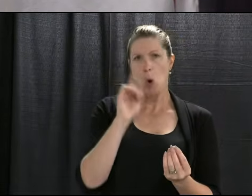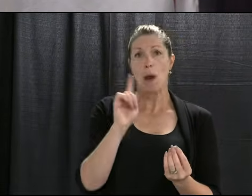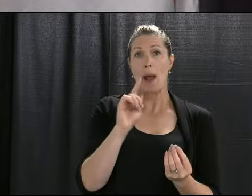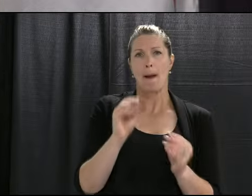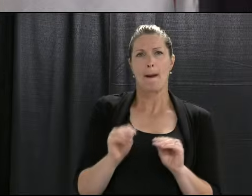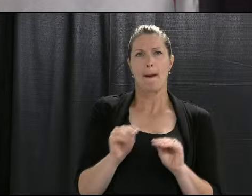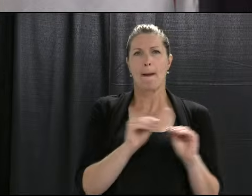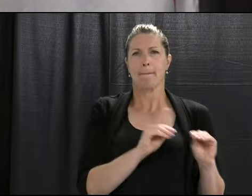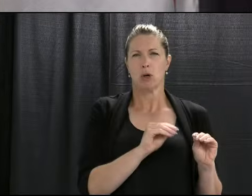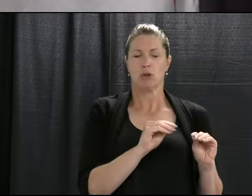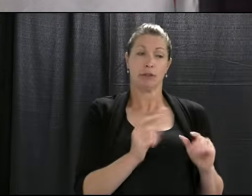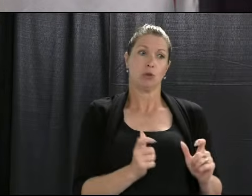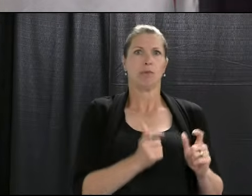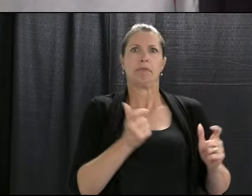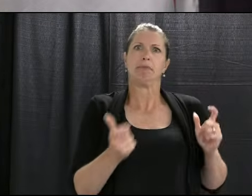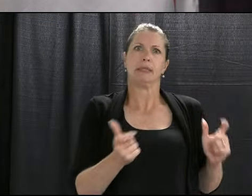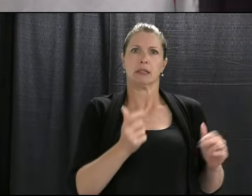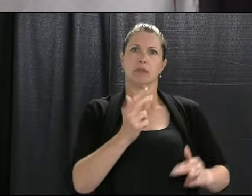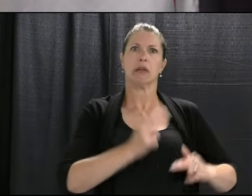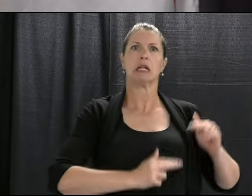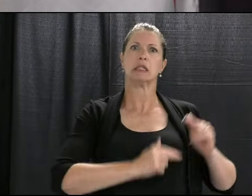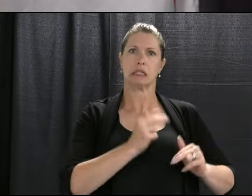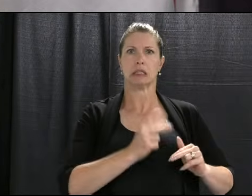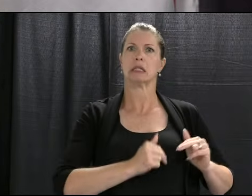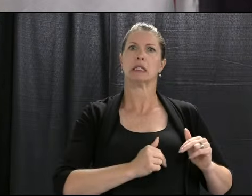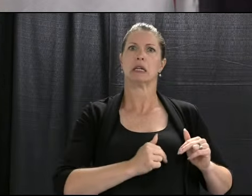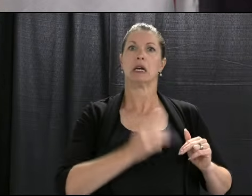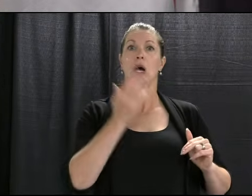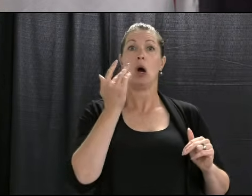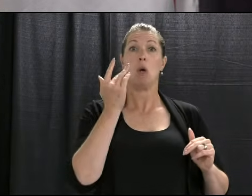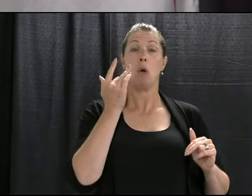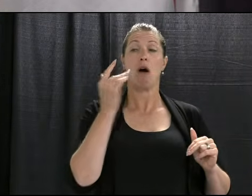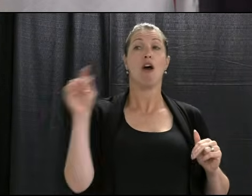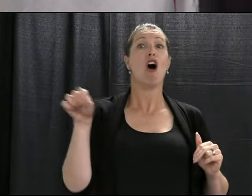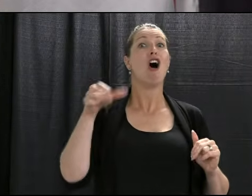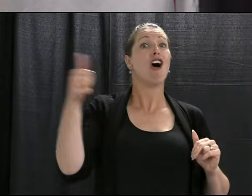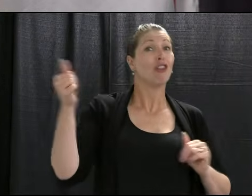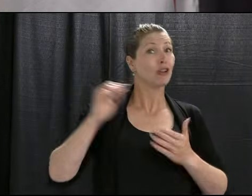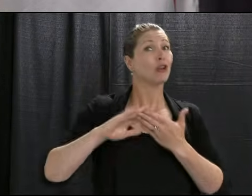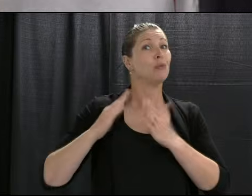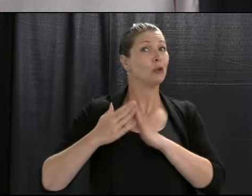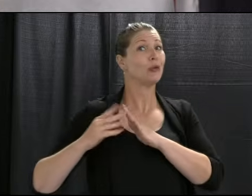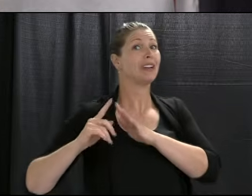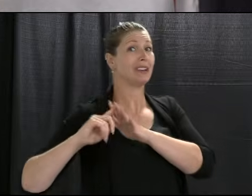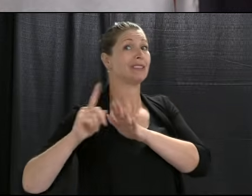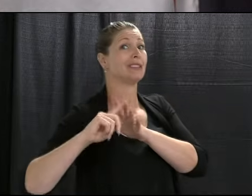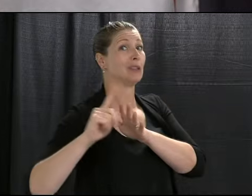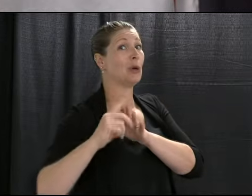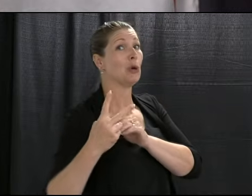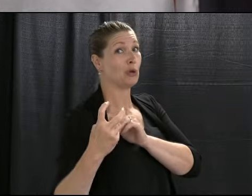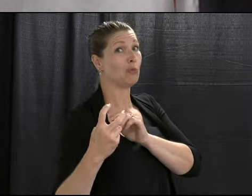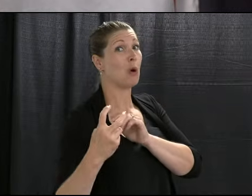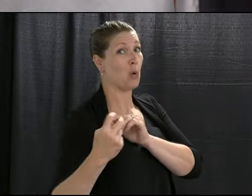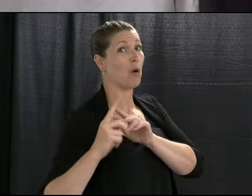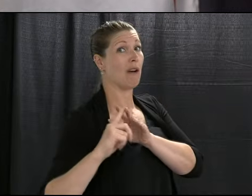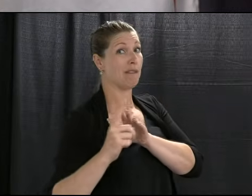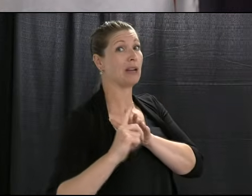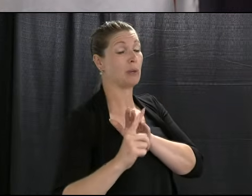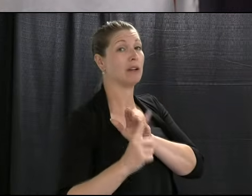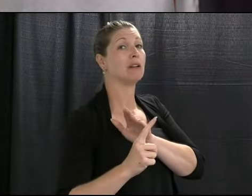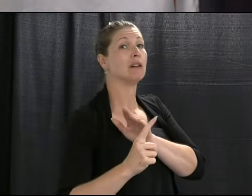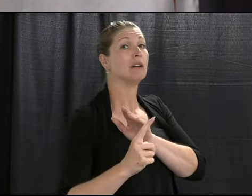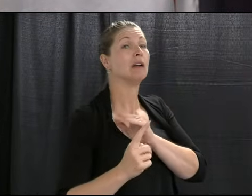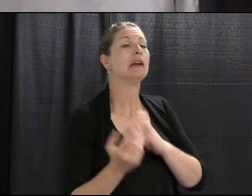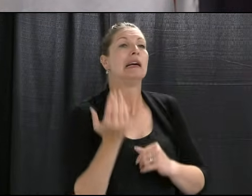need to be in a larger facility, given the fact that there are now other communities being evacuated. I've